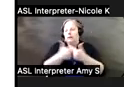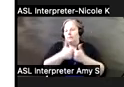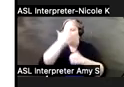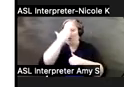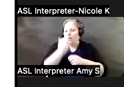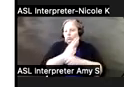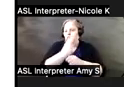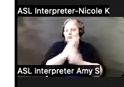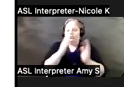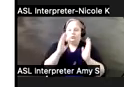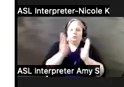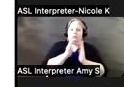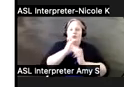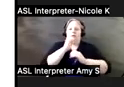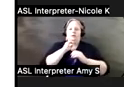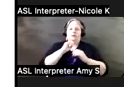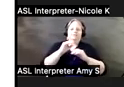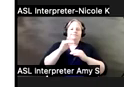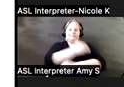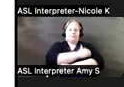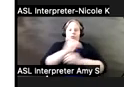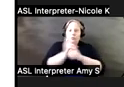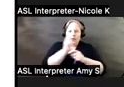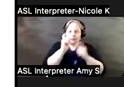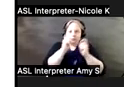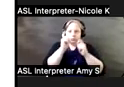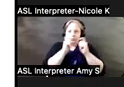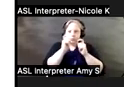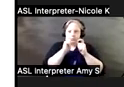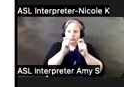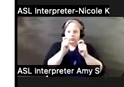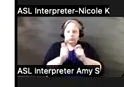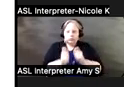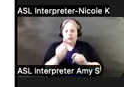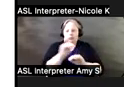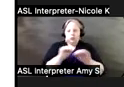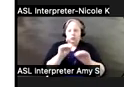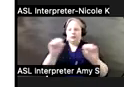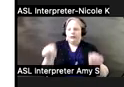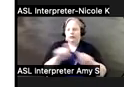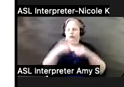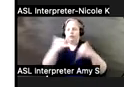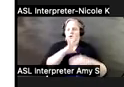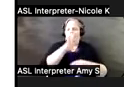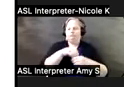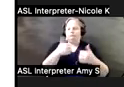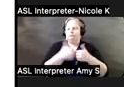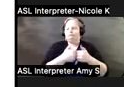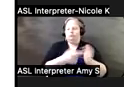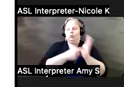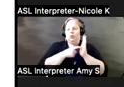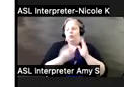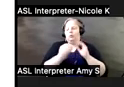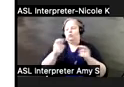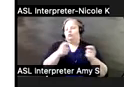muscle groups for facial expression to make very small changes in their movement to play some of the games that require a lot of fine motor